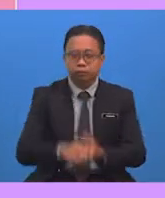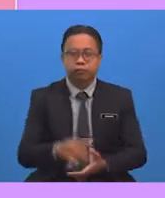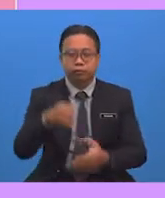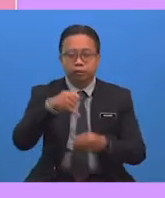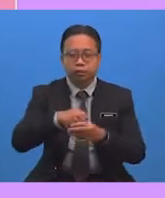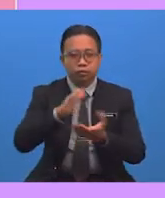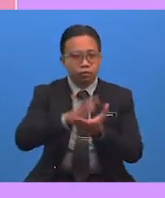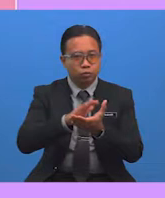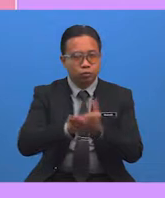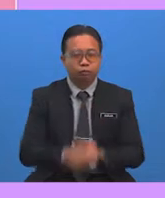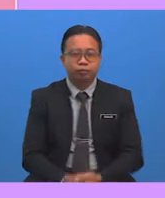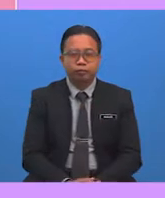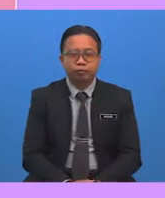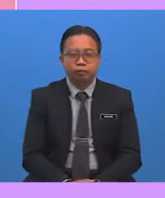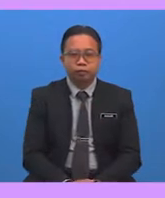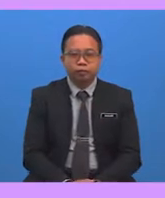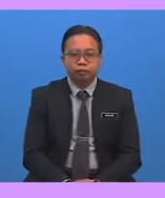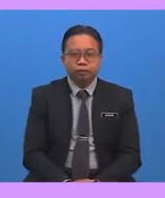school.